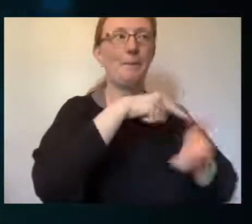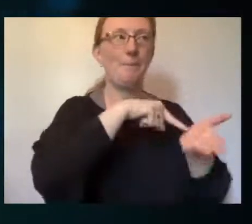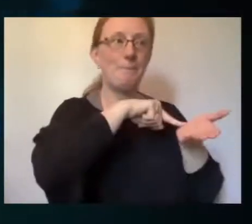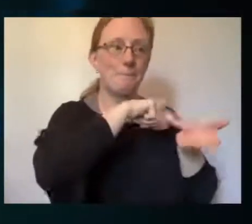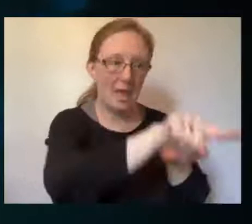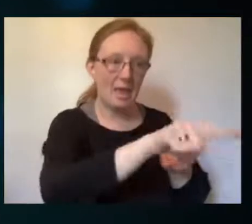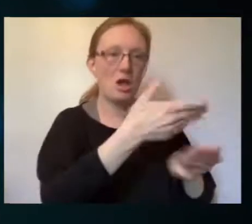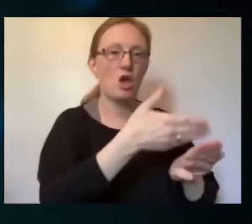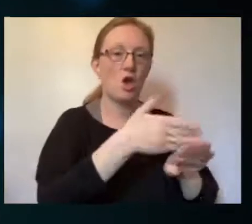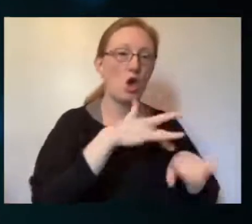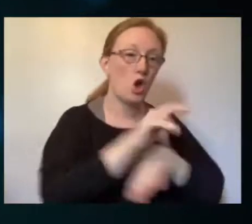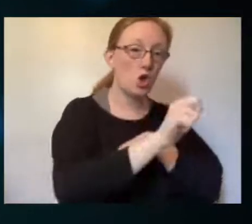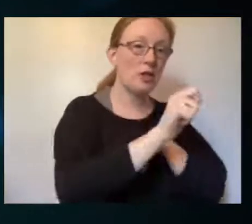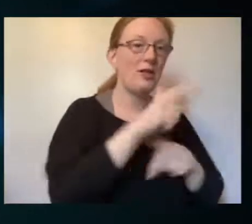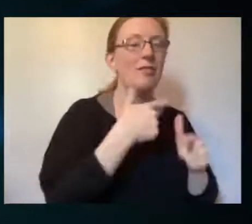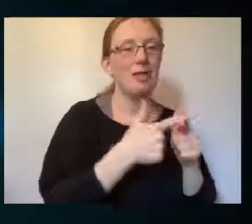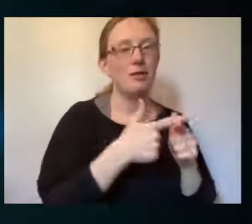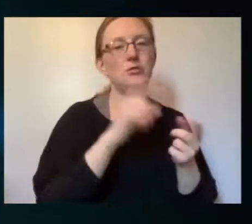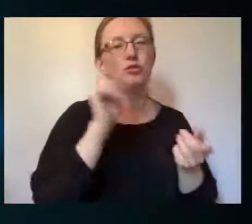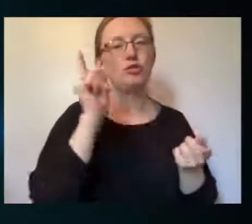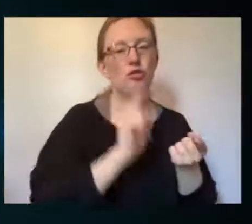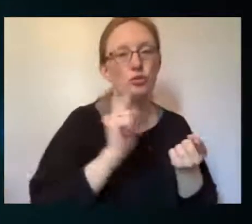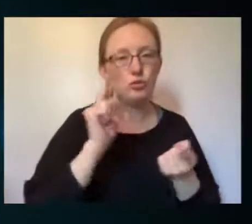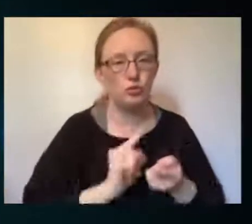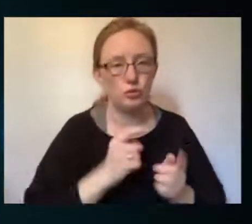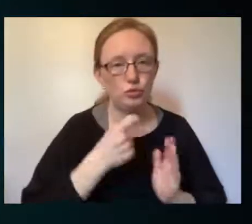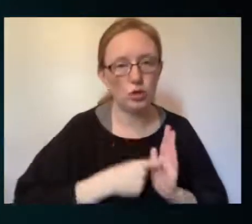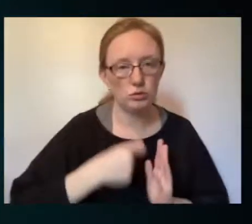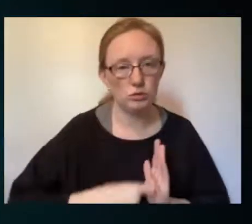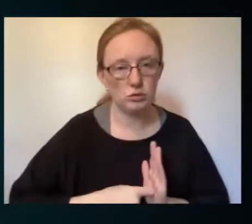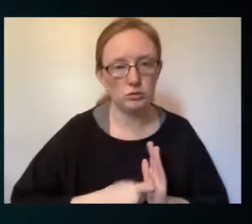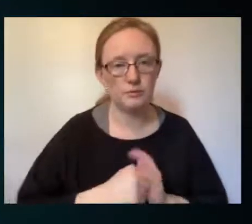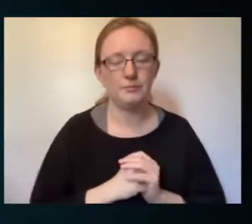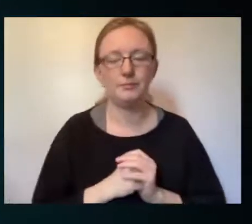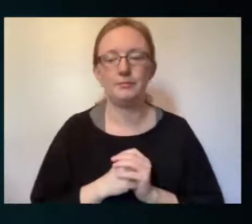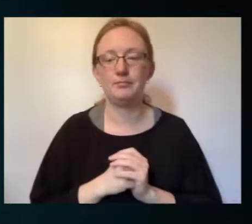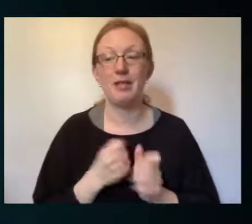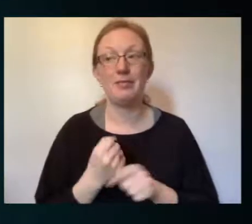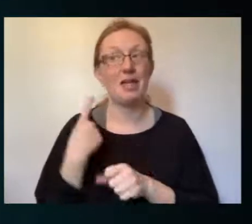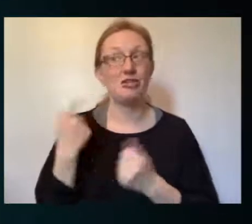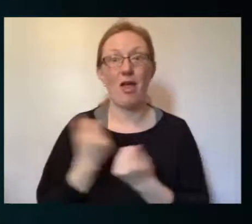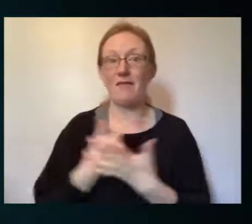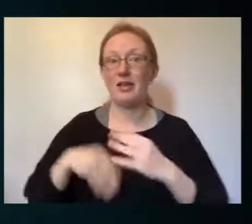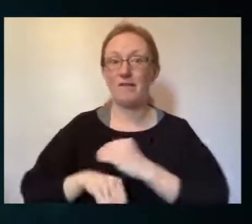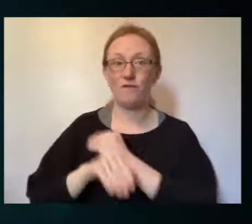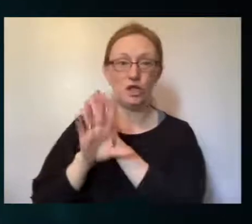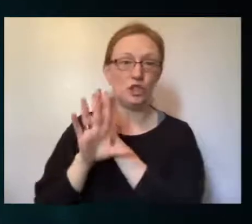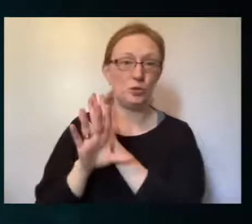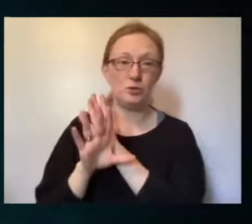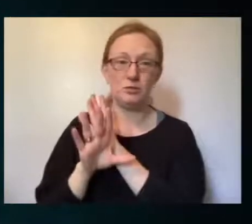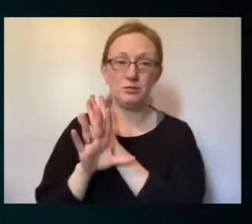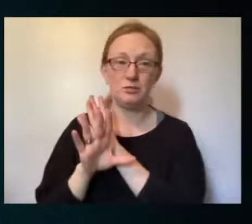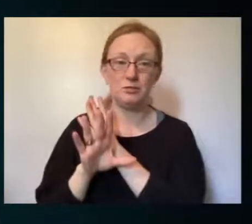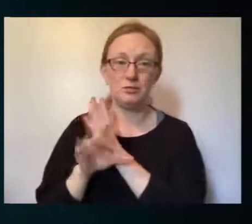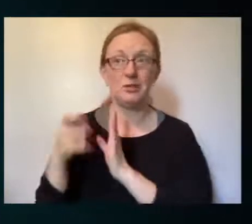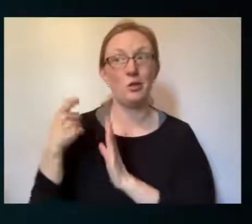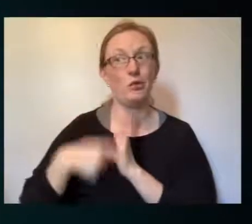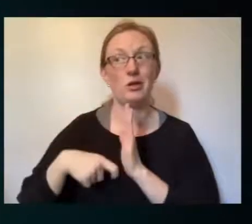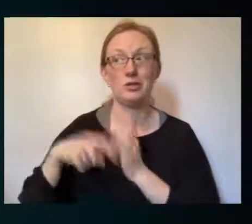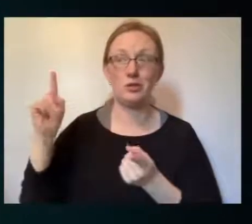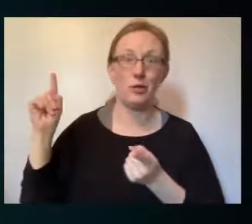at registration costs and things like that. Last year, everyone went virtual, and so we kept costs really